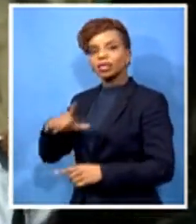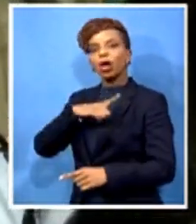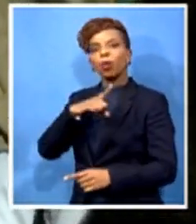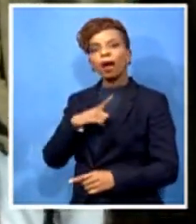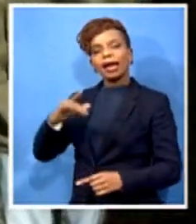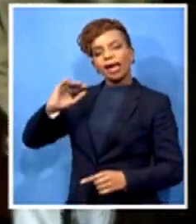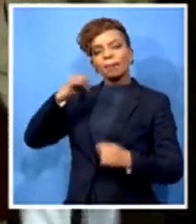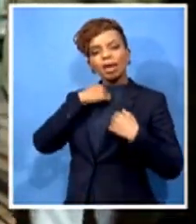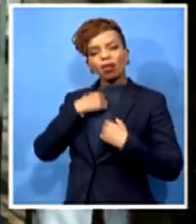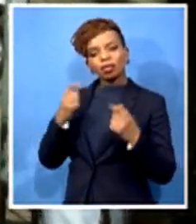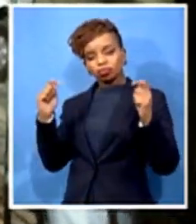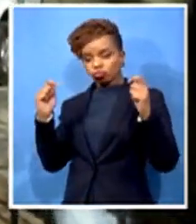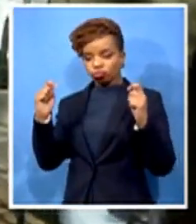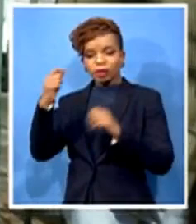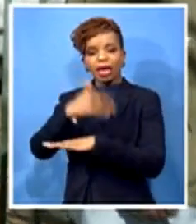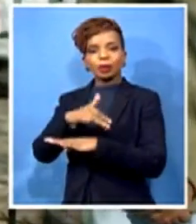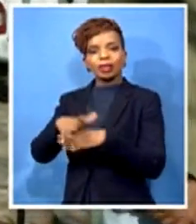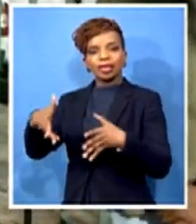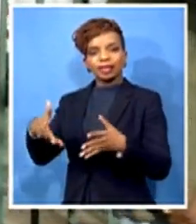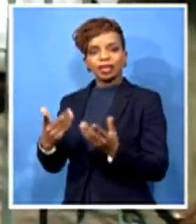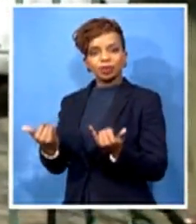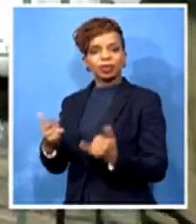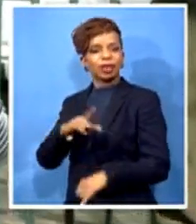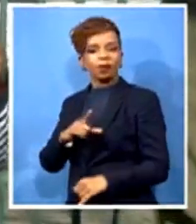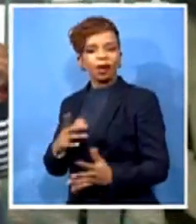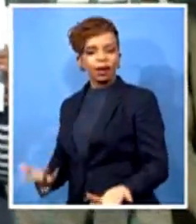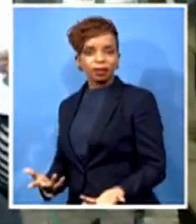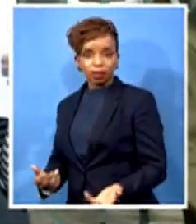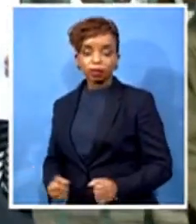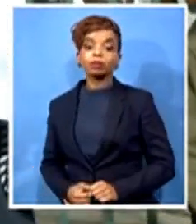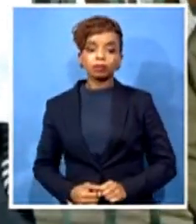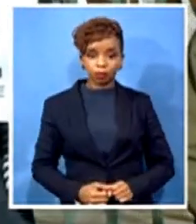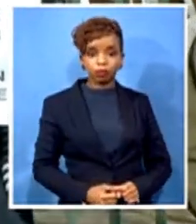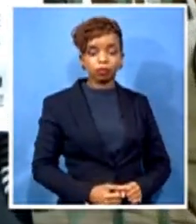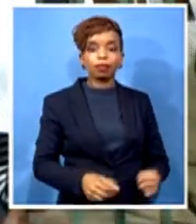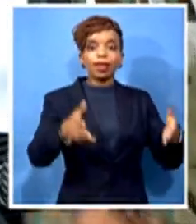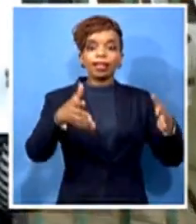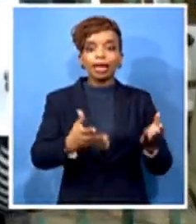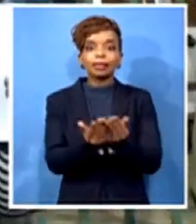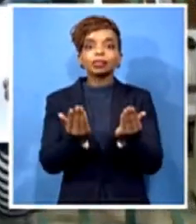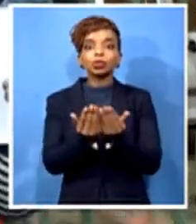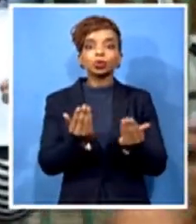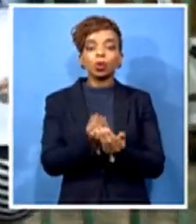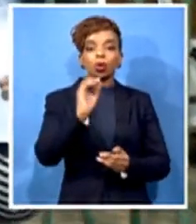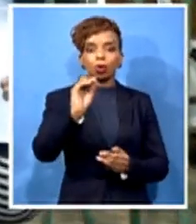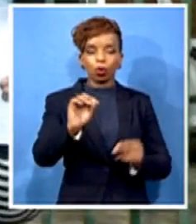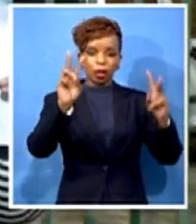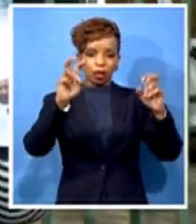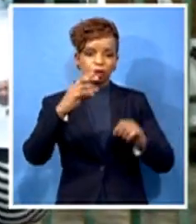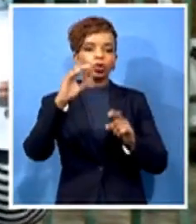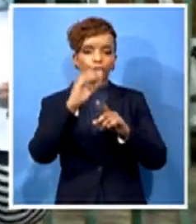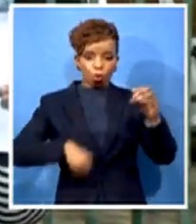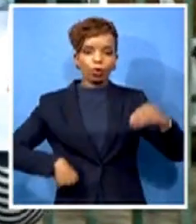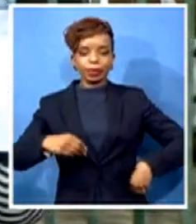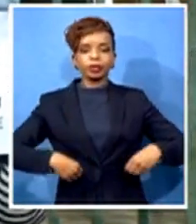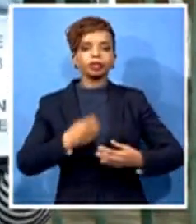things first, we're having an issue here by the school about corruption. The school has a culture of corruption because the previous principal also exited the